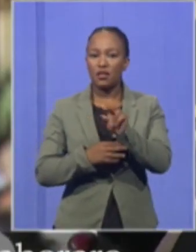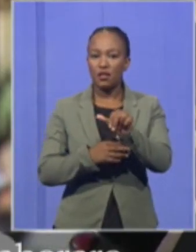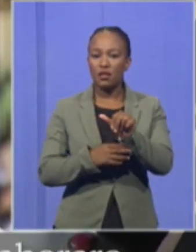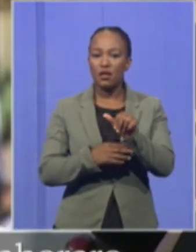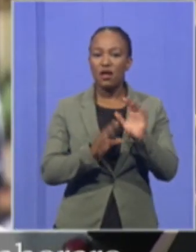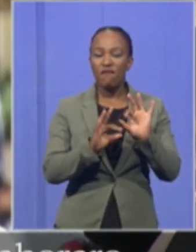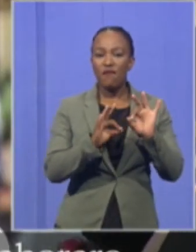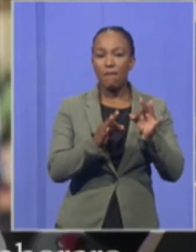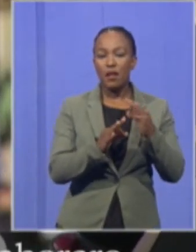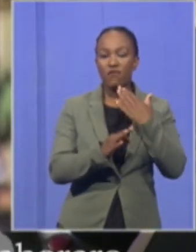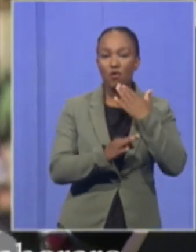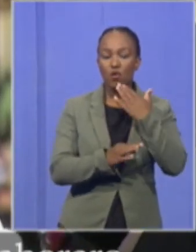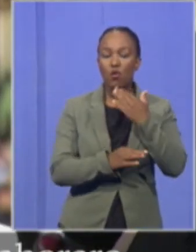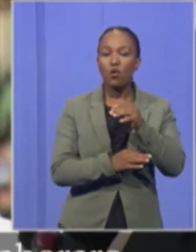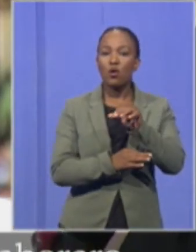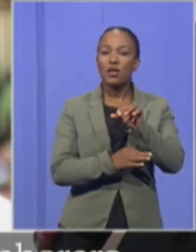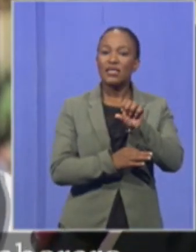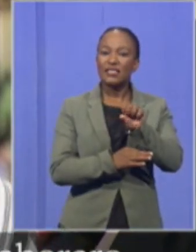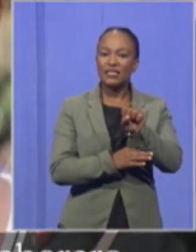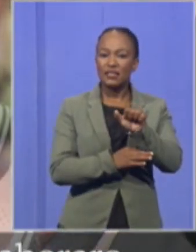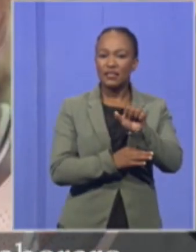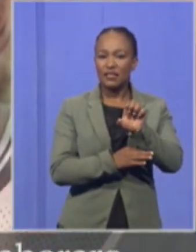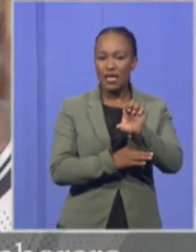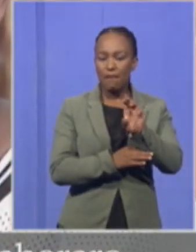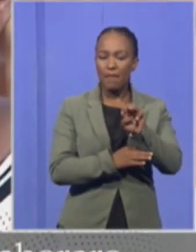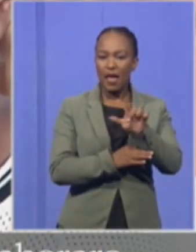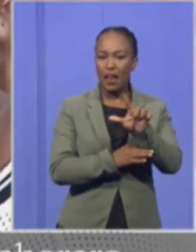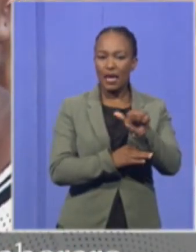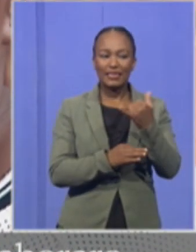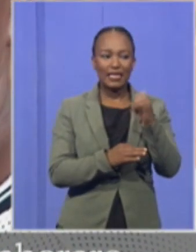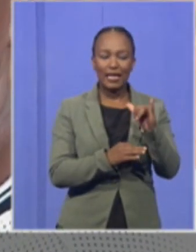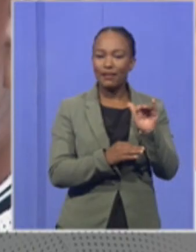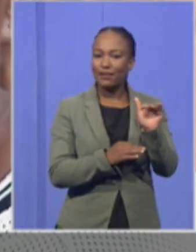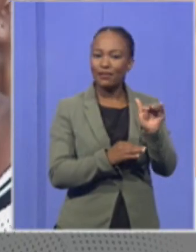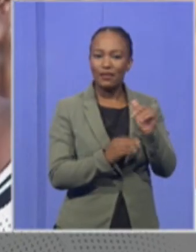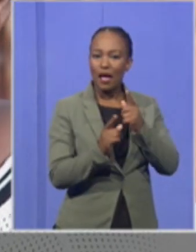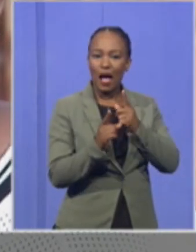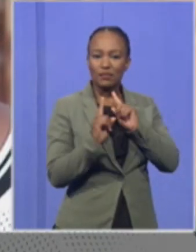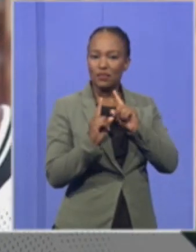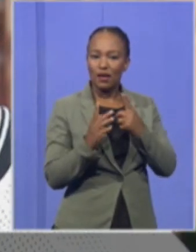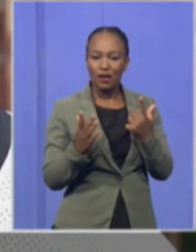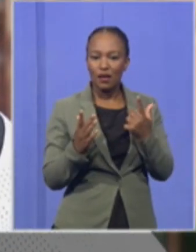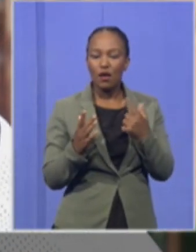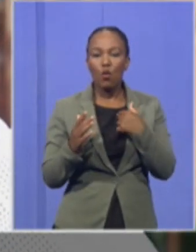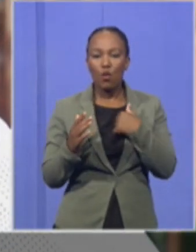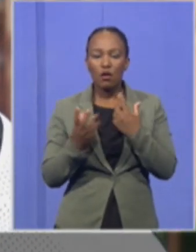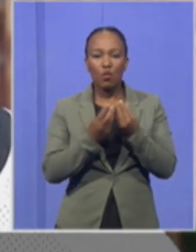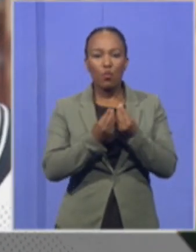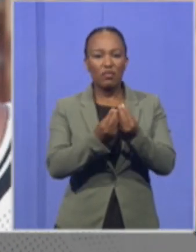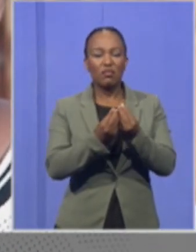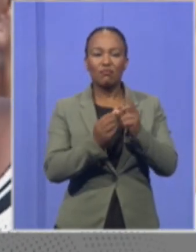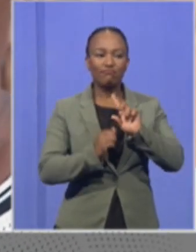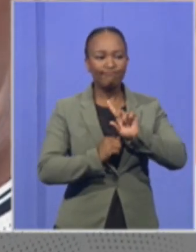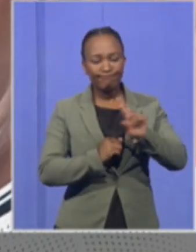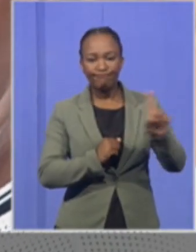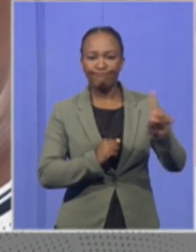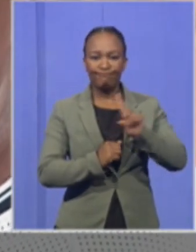batla dikarabo. Re tsamaile le bone re ntse re tsamarira di DNA for 4 times.